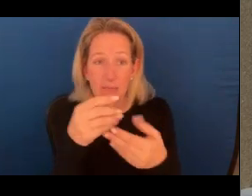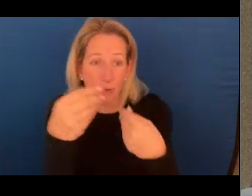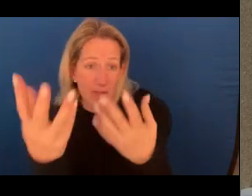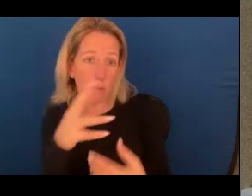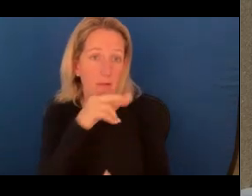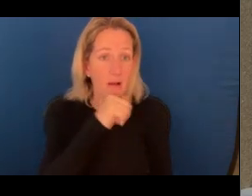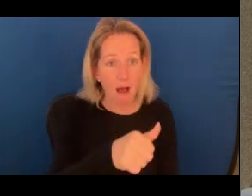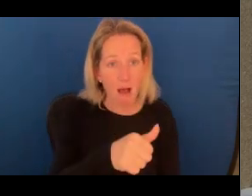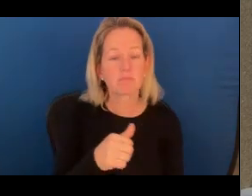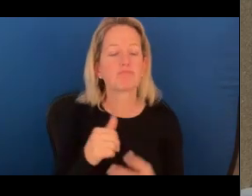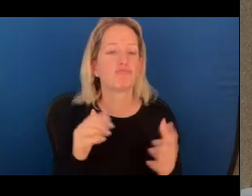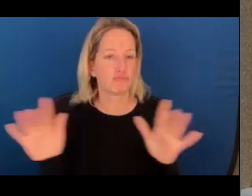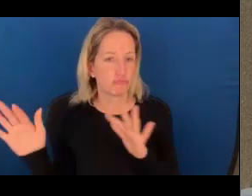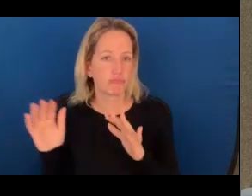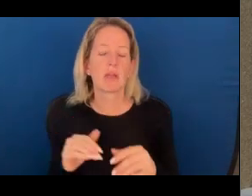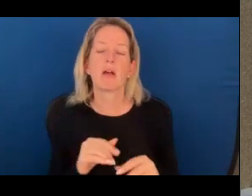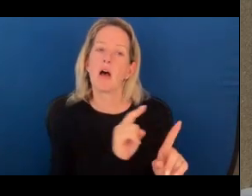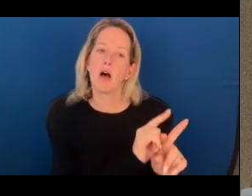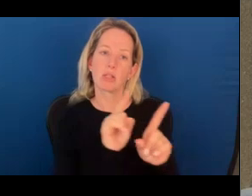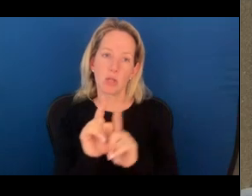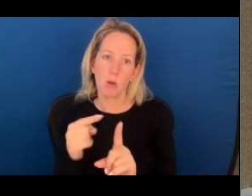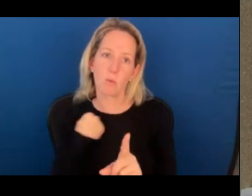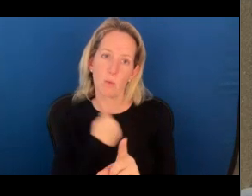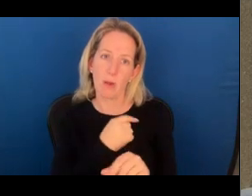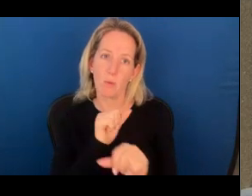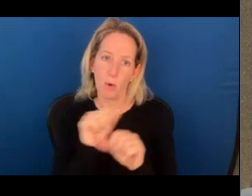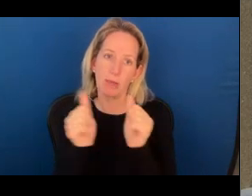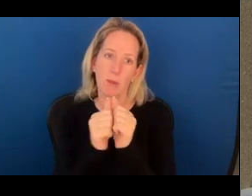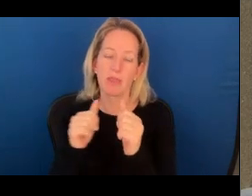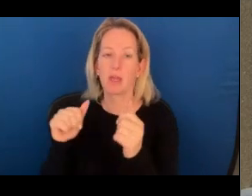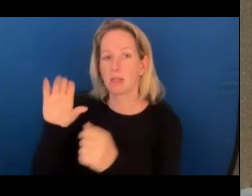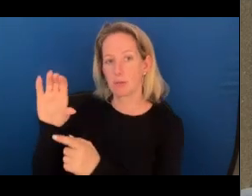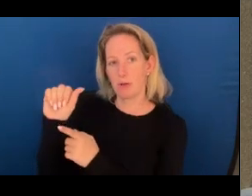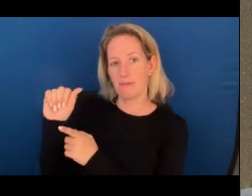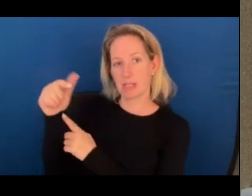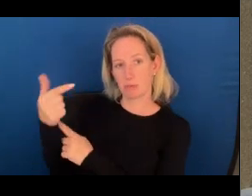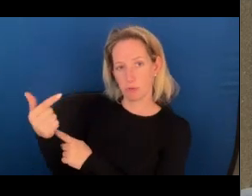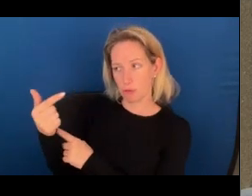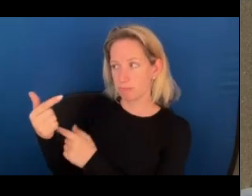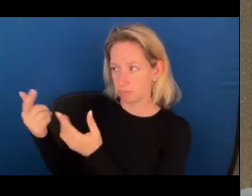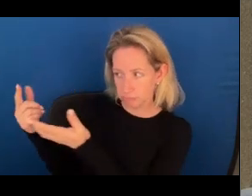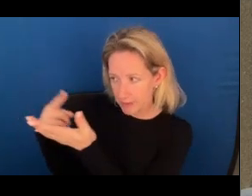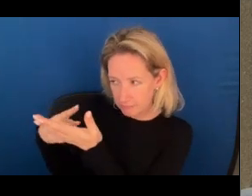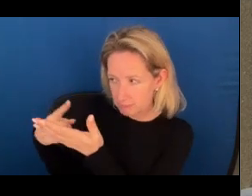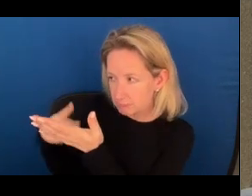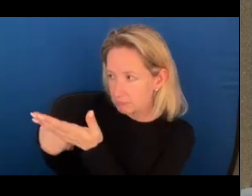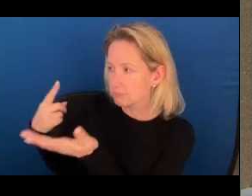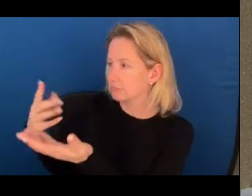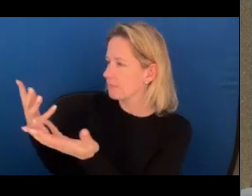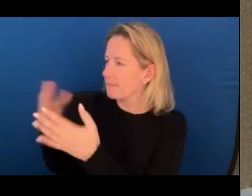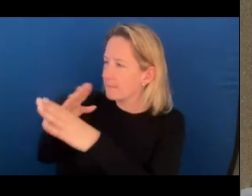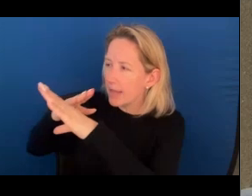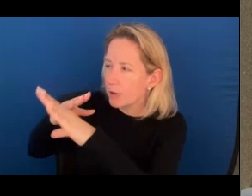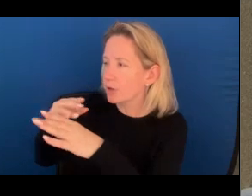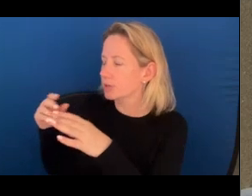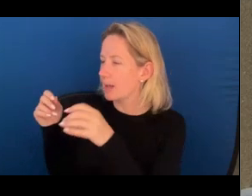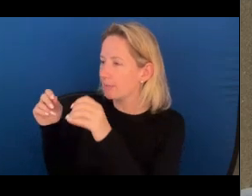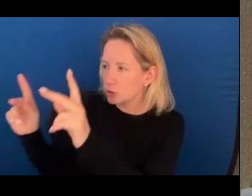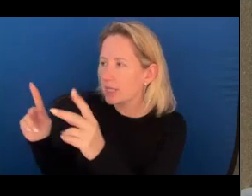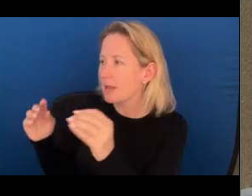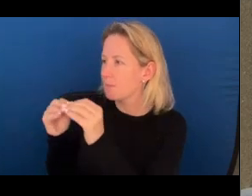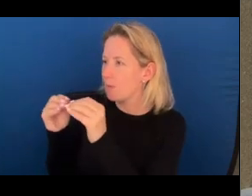And then additionally, we are working with our community advisory group to investigate the barriers and opportunities to more